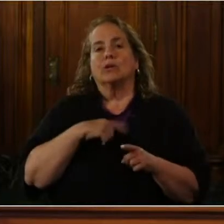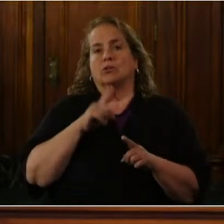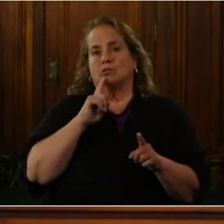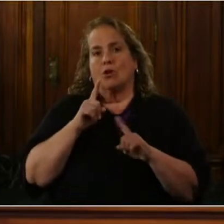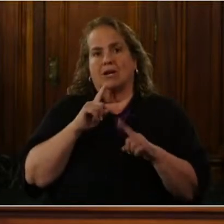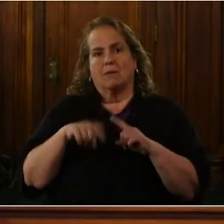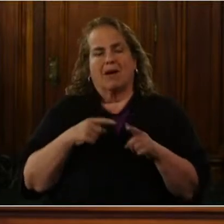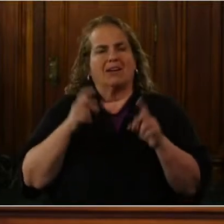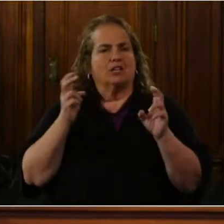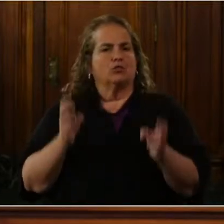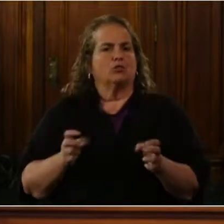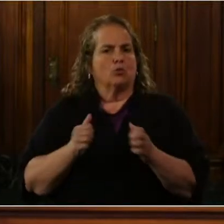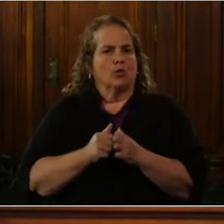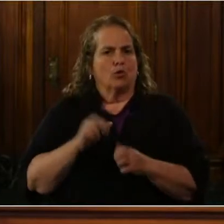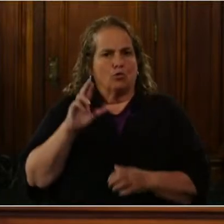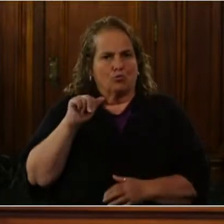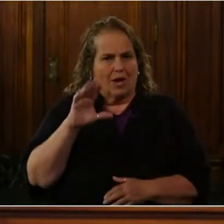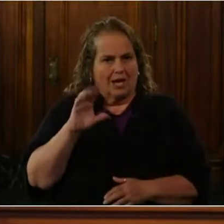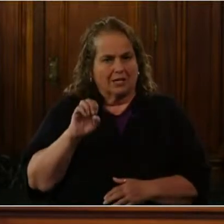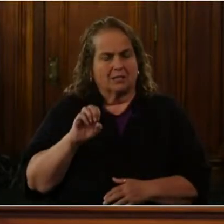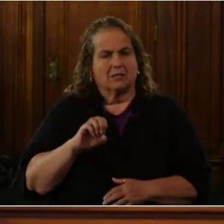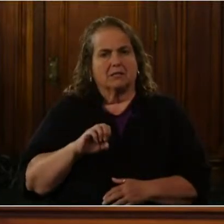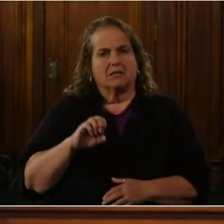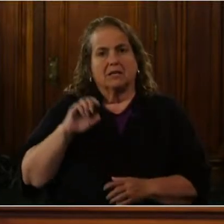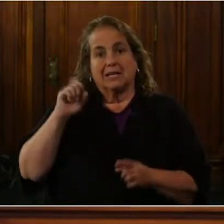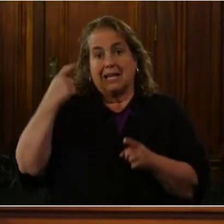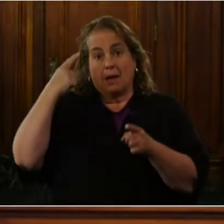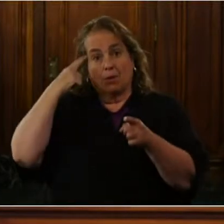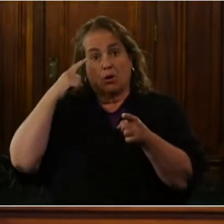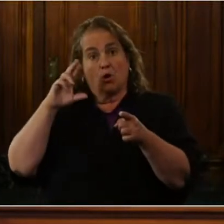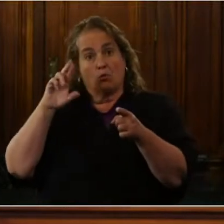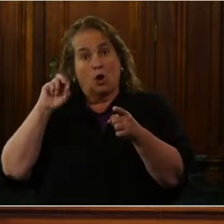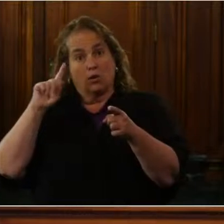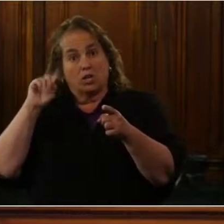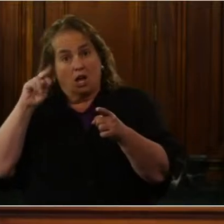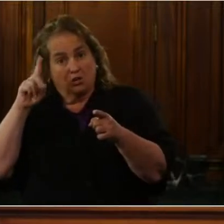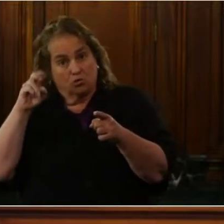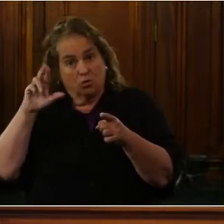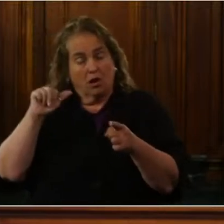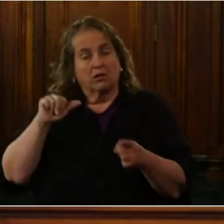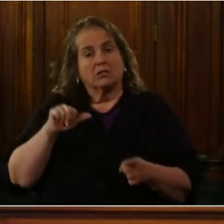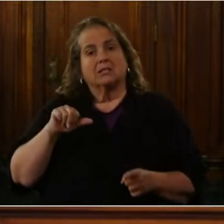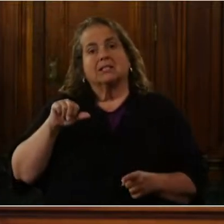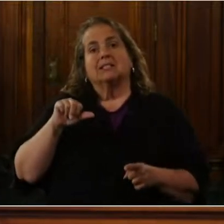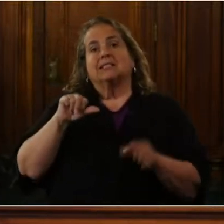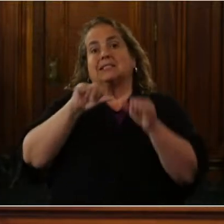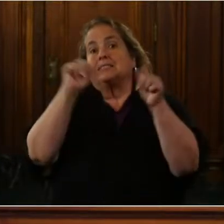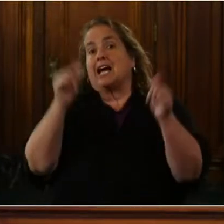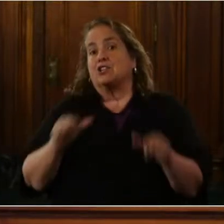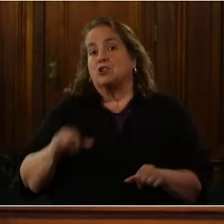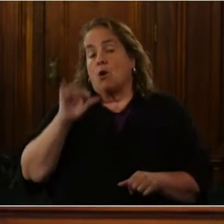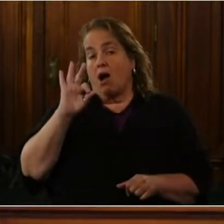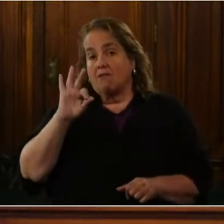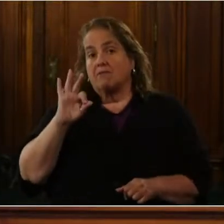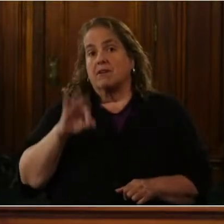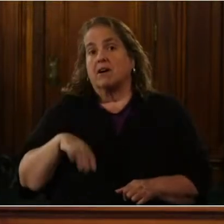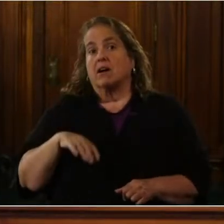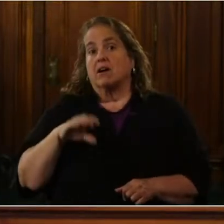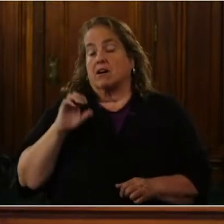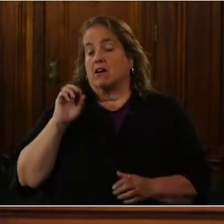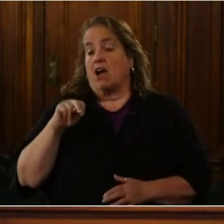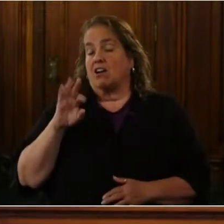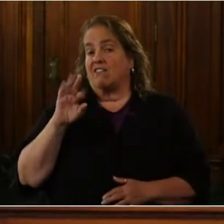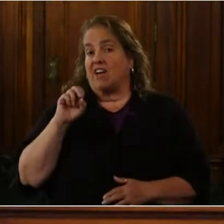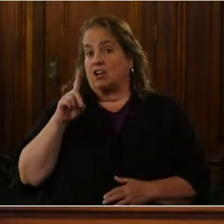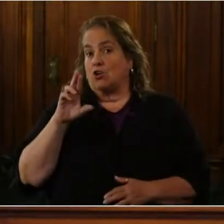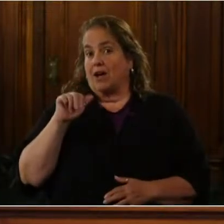Issues with race in the Capitol Rotunda, there is a statue of the Confederate president. What are your thoughts about that statue, and do you think it needs to be